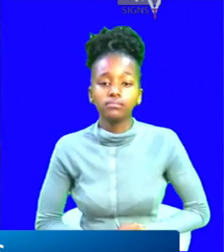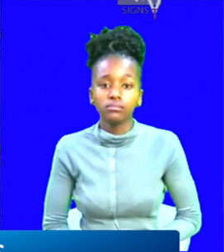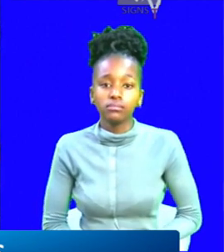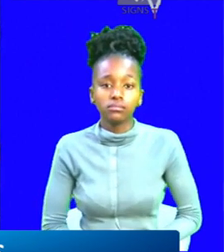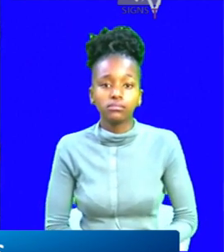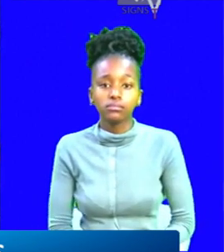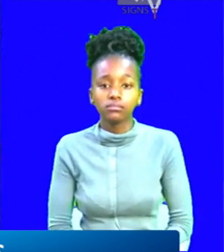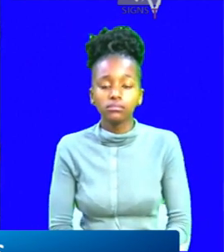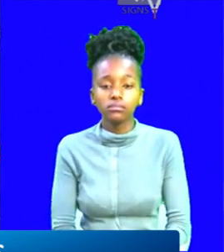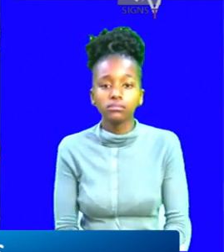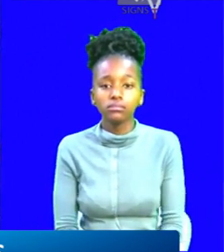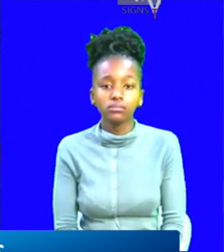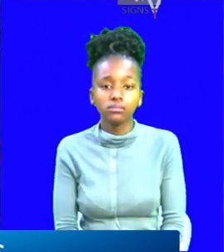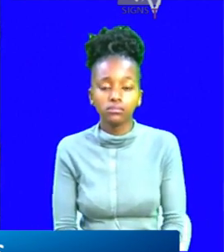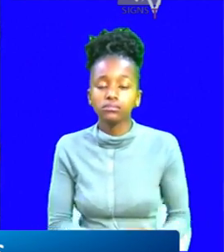inatoa damu.